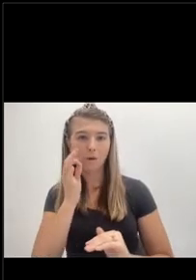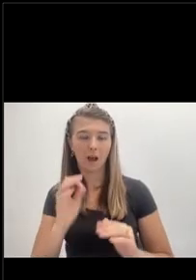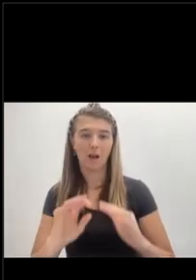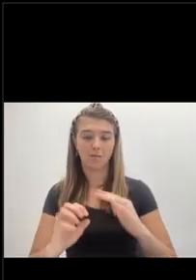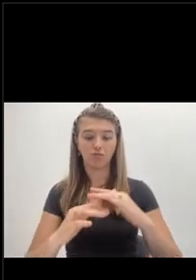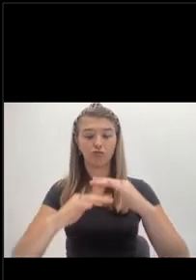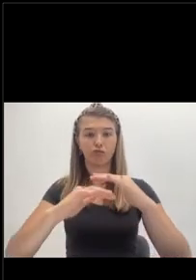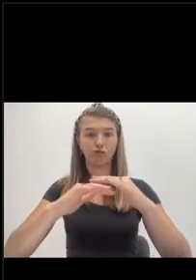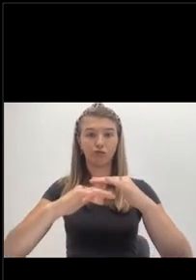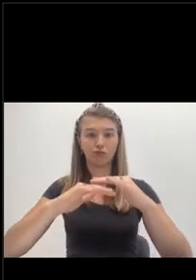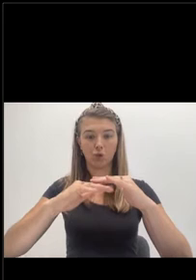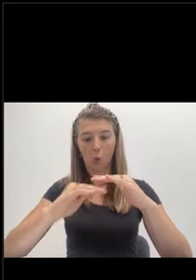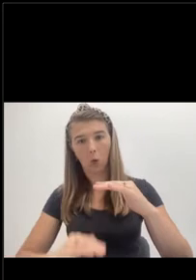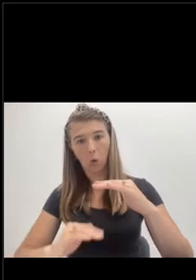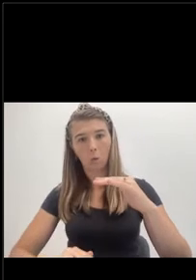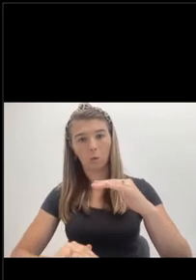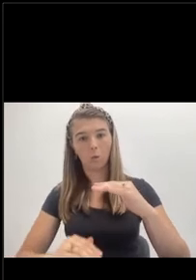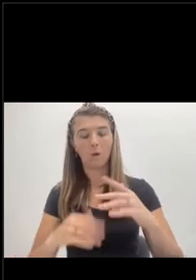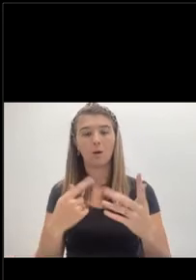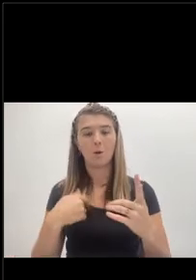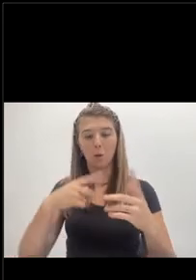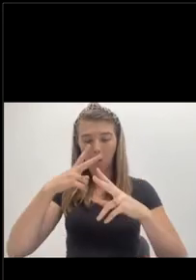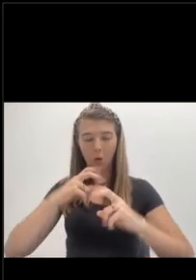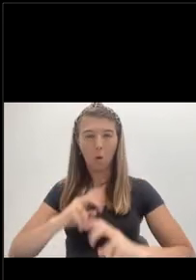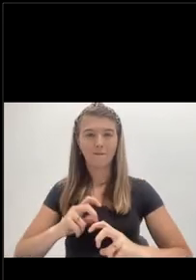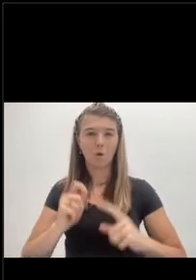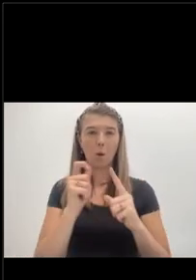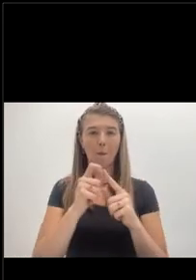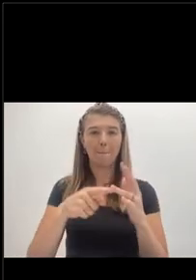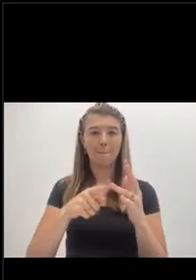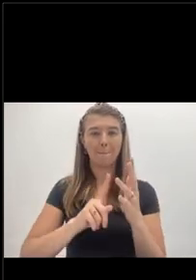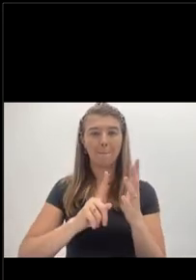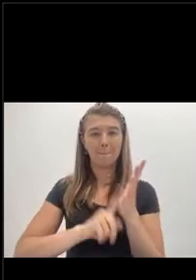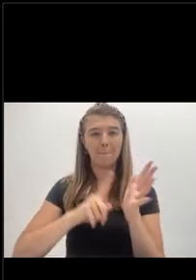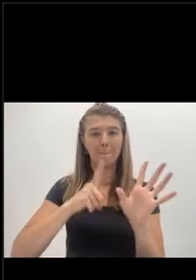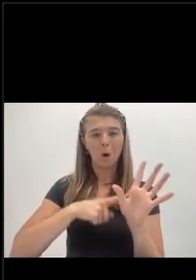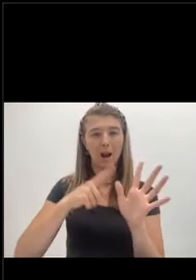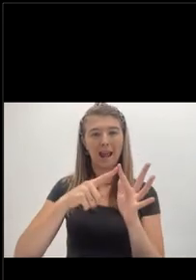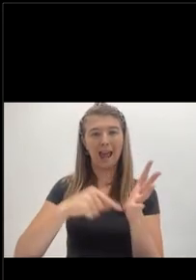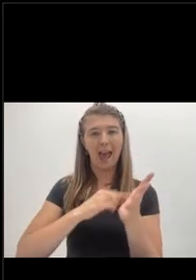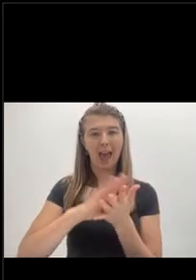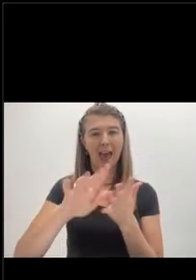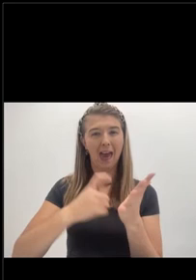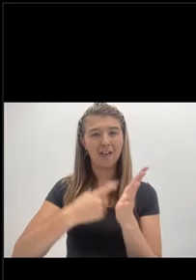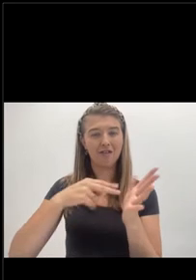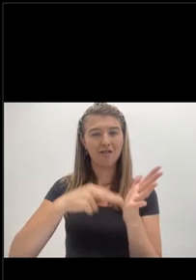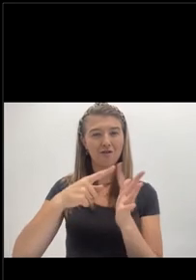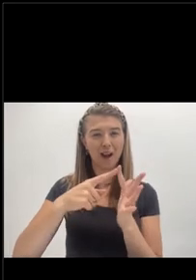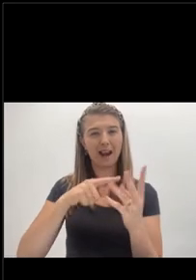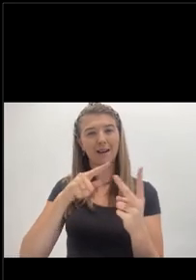in our process. Polyethylene and polypropylene float, and that is a fantastic way for us to remove any and